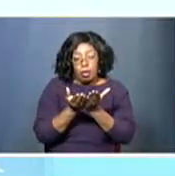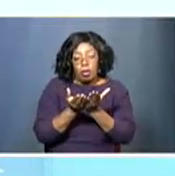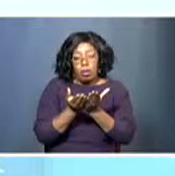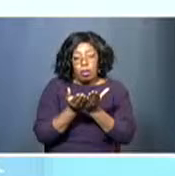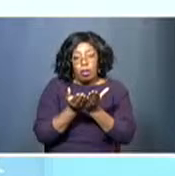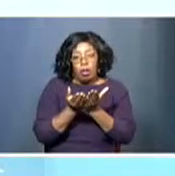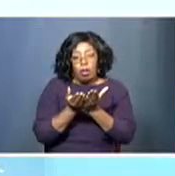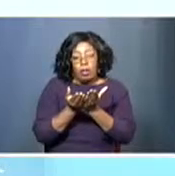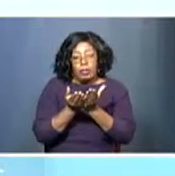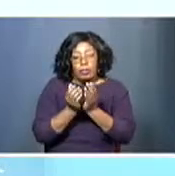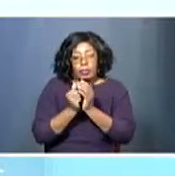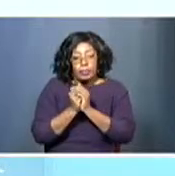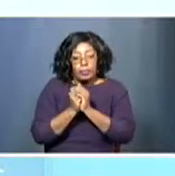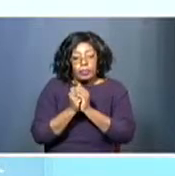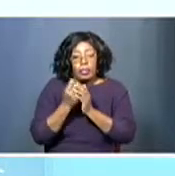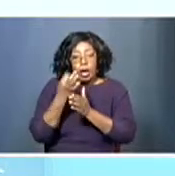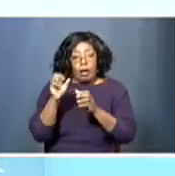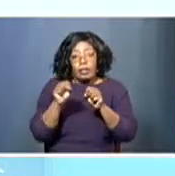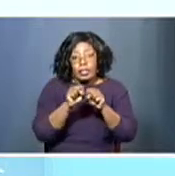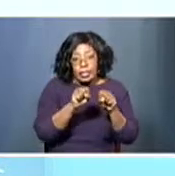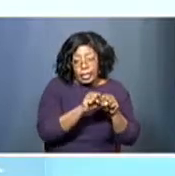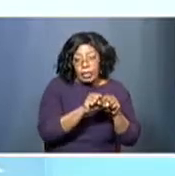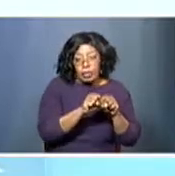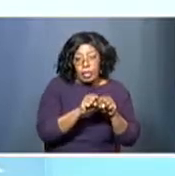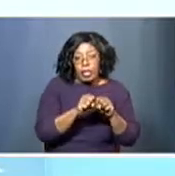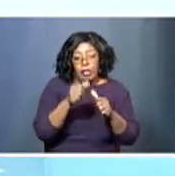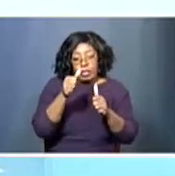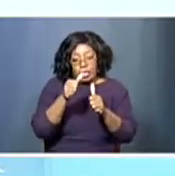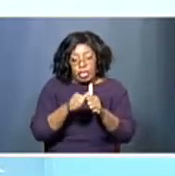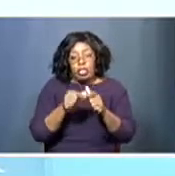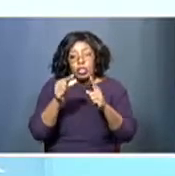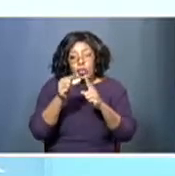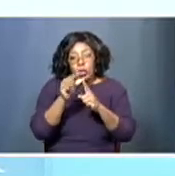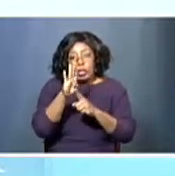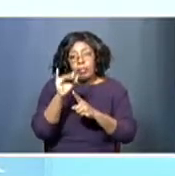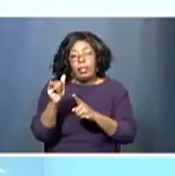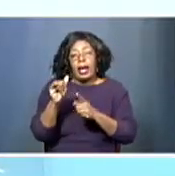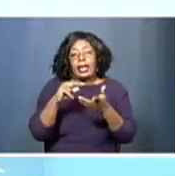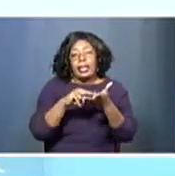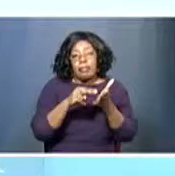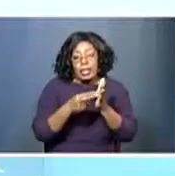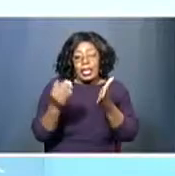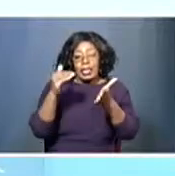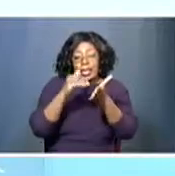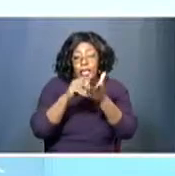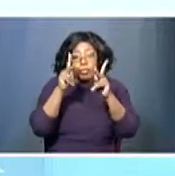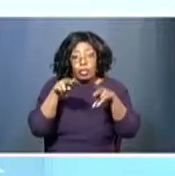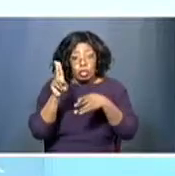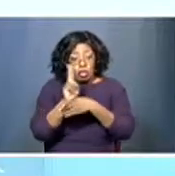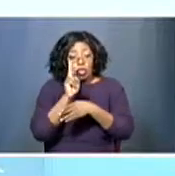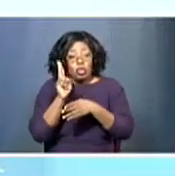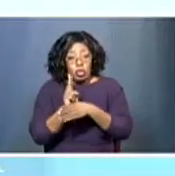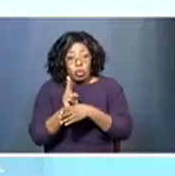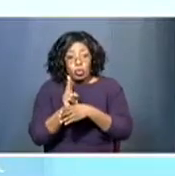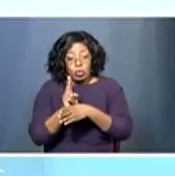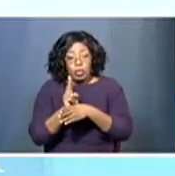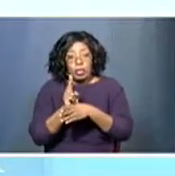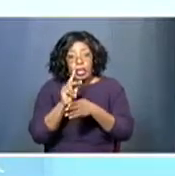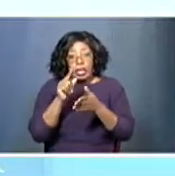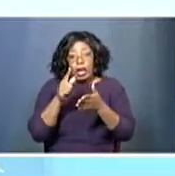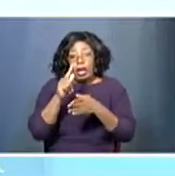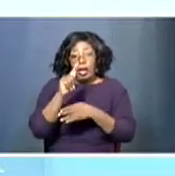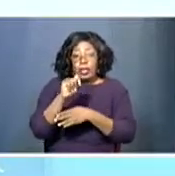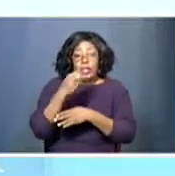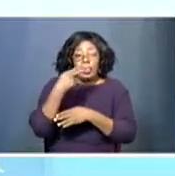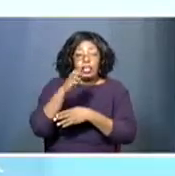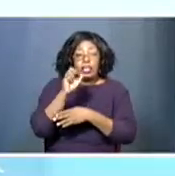complete characterization and organization of each word by meaning. Thousands of people either use a physical thesaurus or go online to